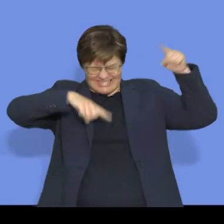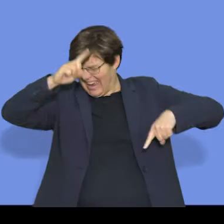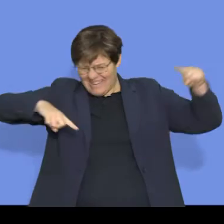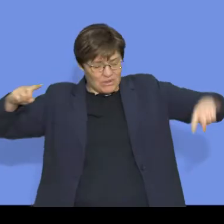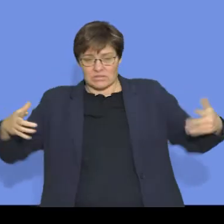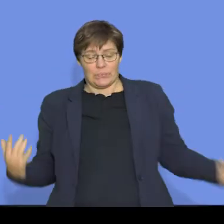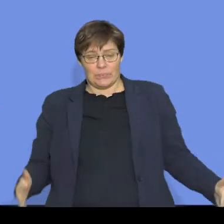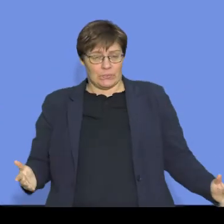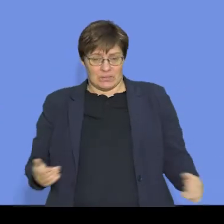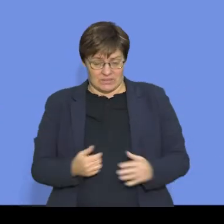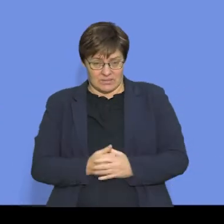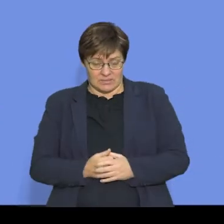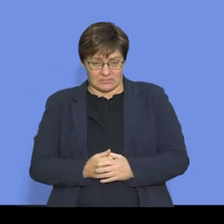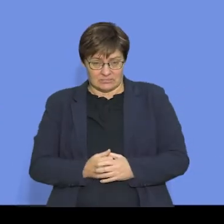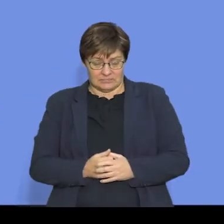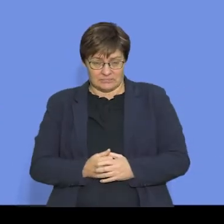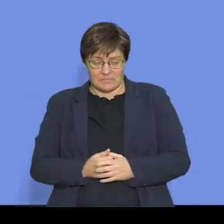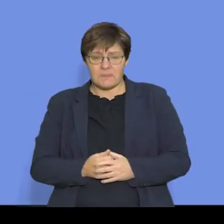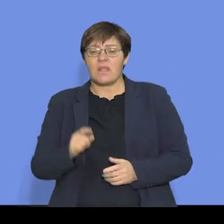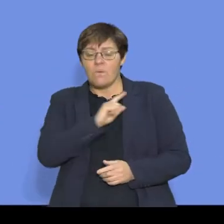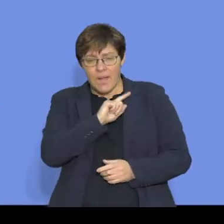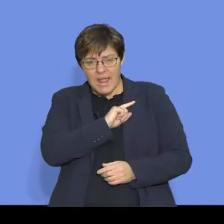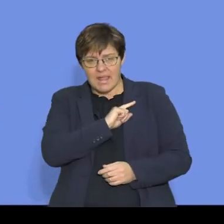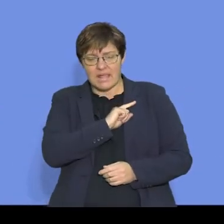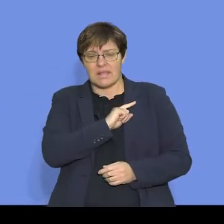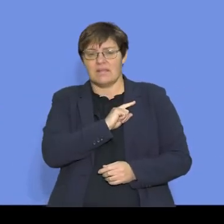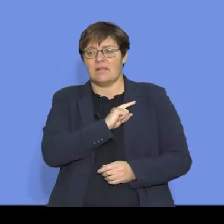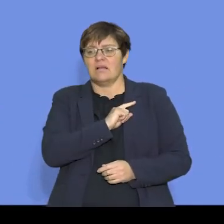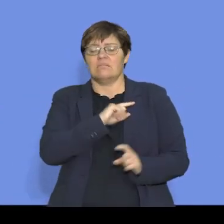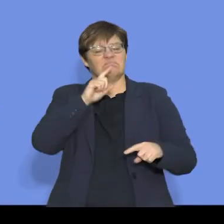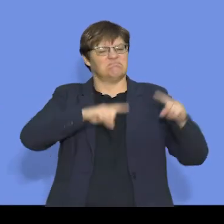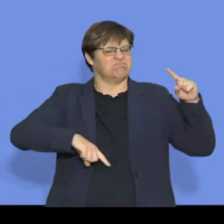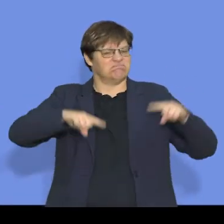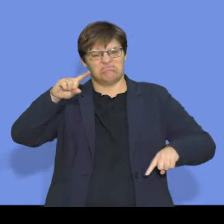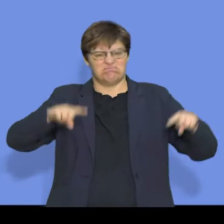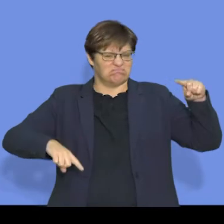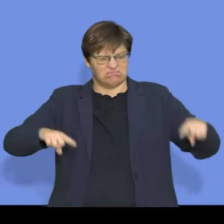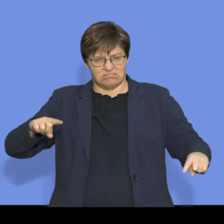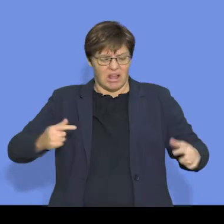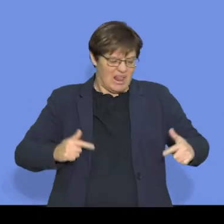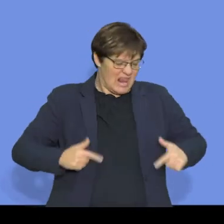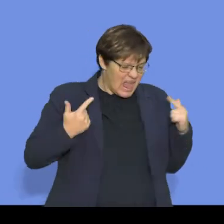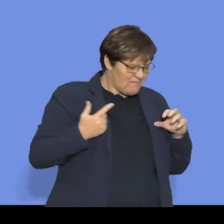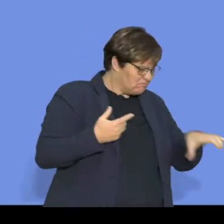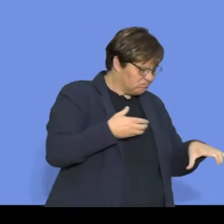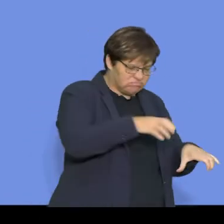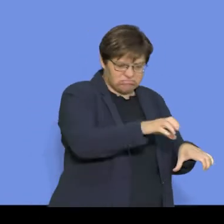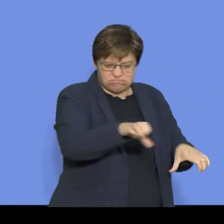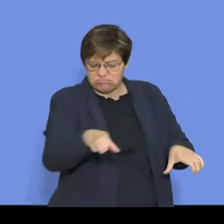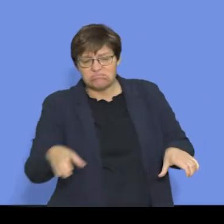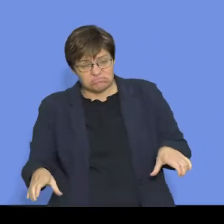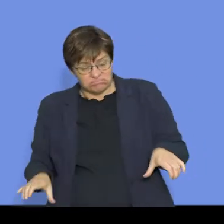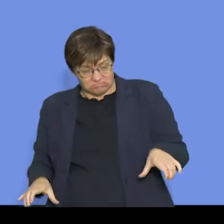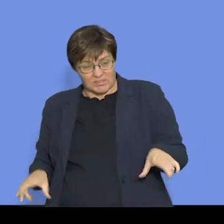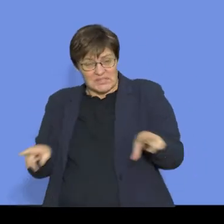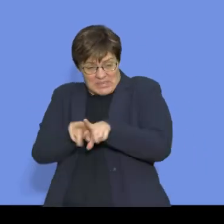very different, starting the development of the wide variety of living things that we see